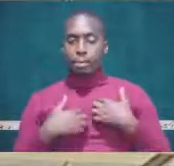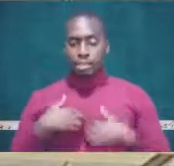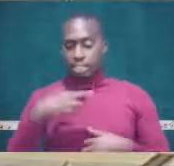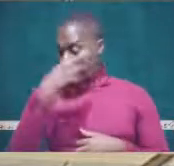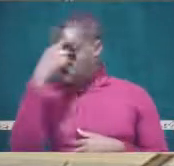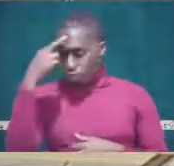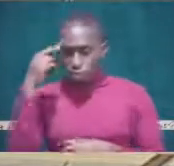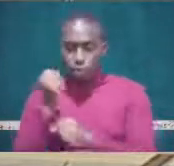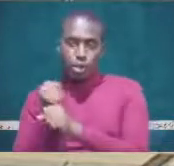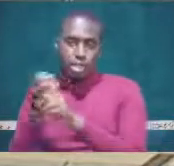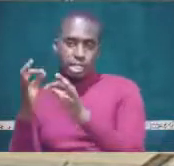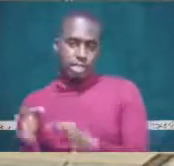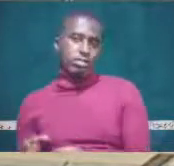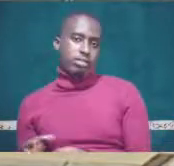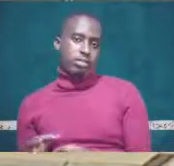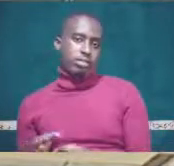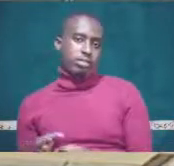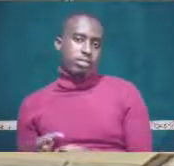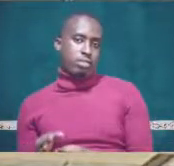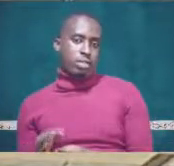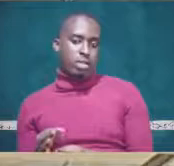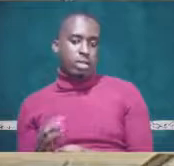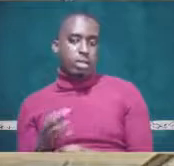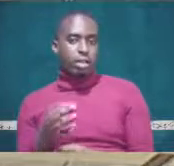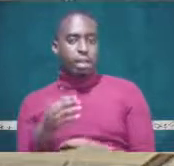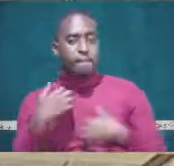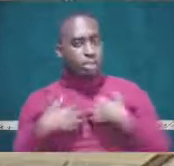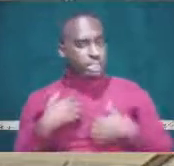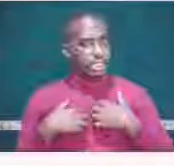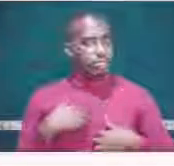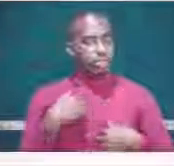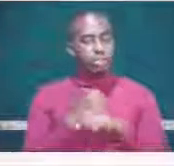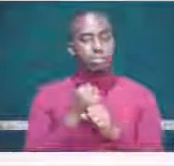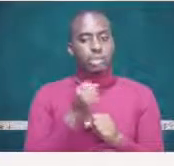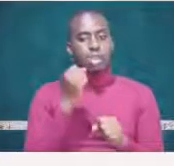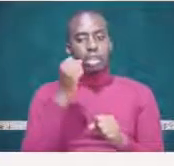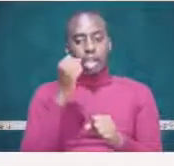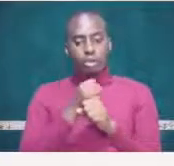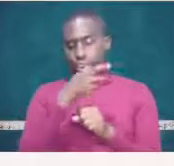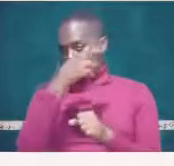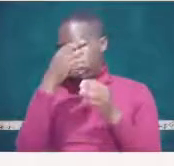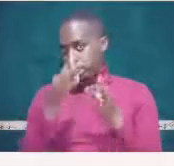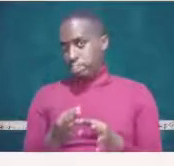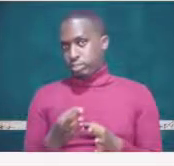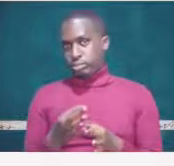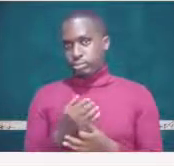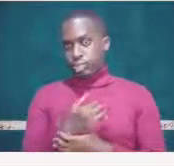for doing something. Motives for demand for money. The reason for doing something. A